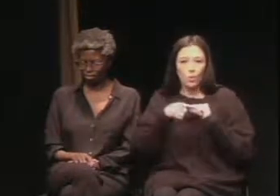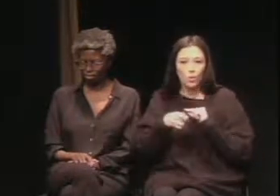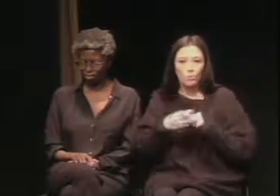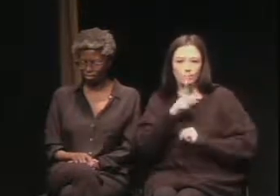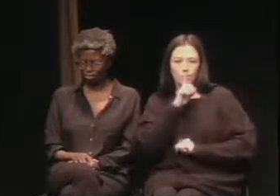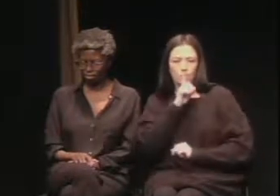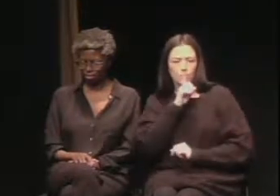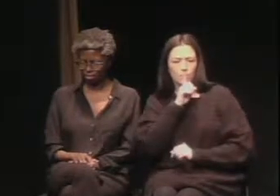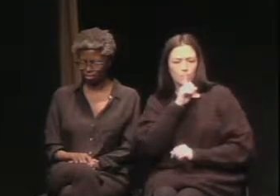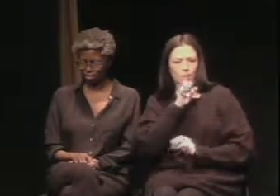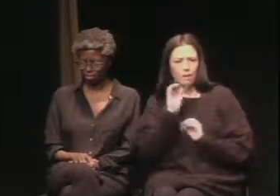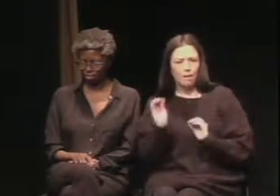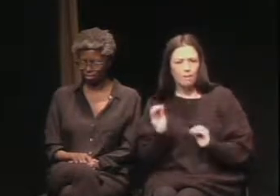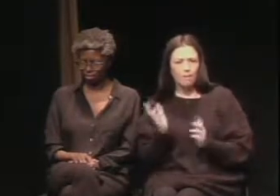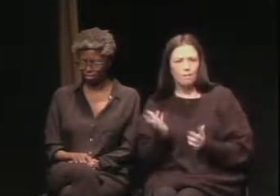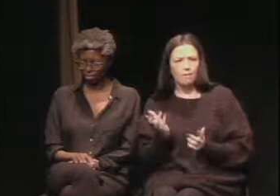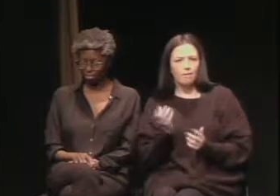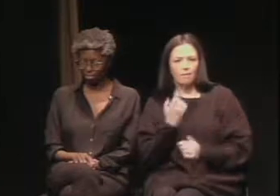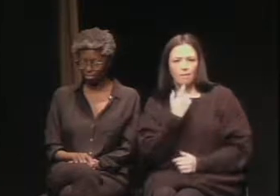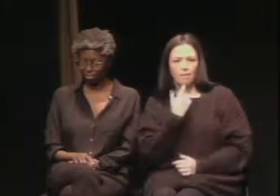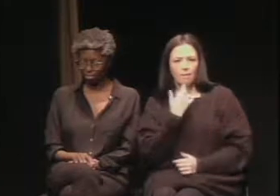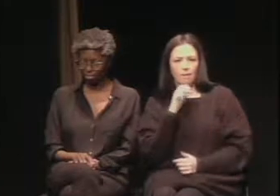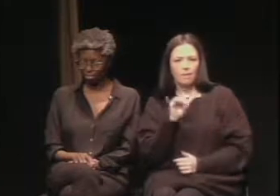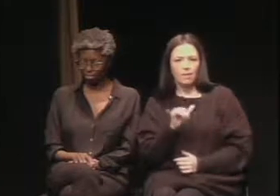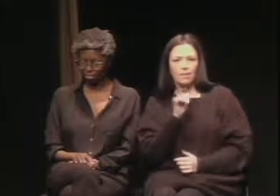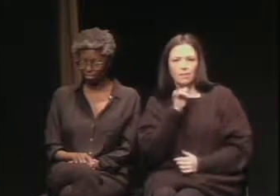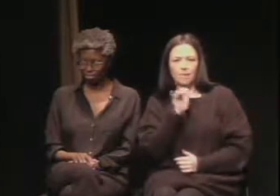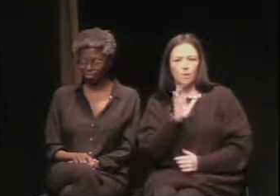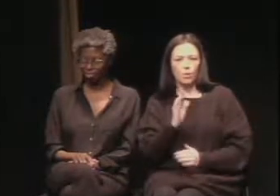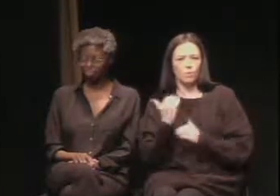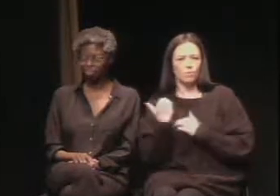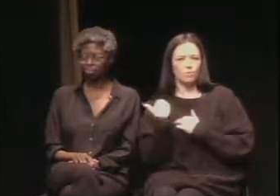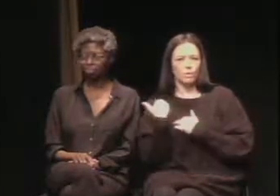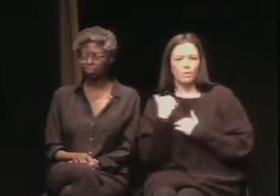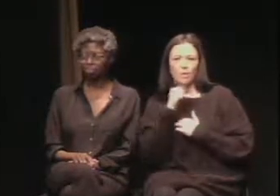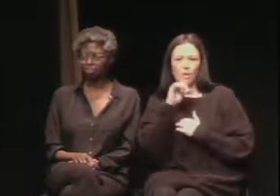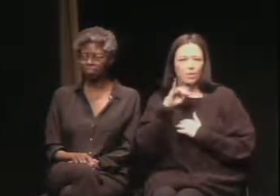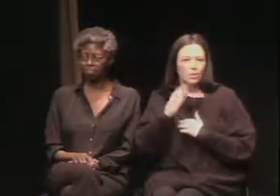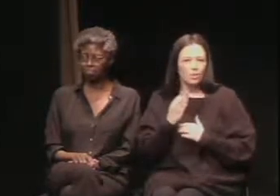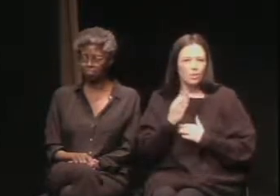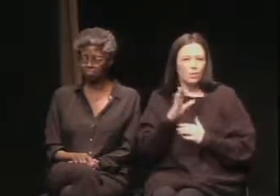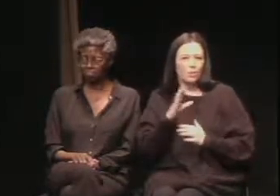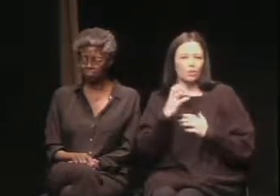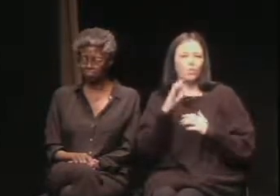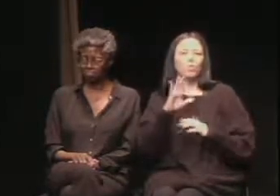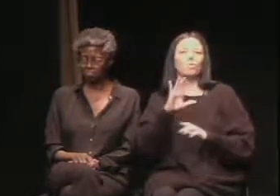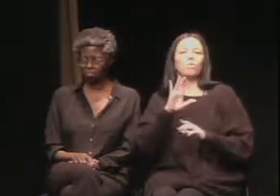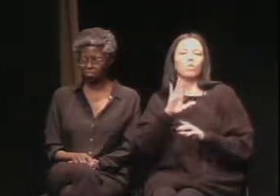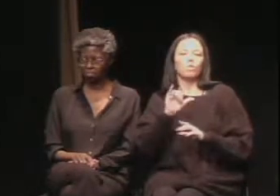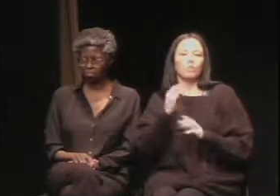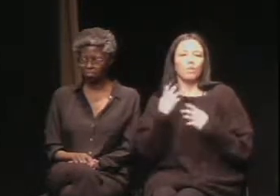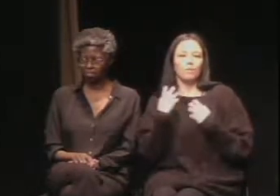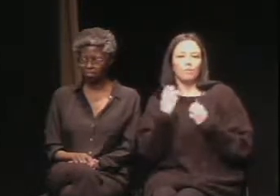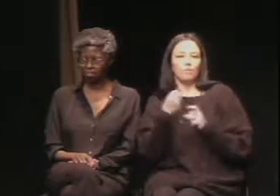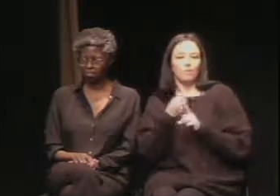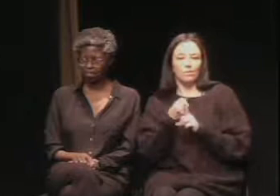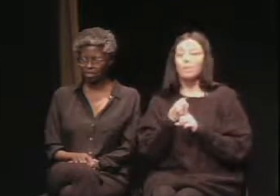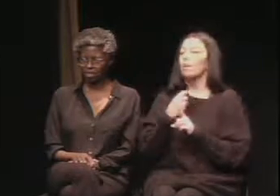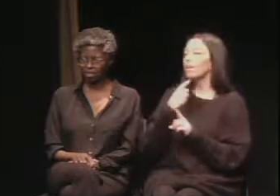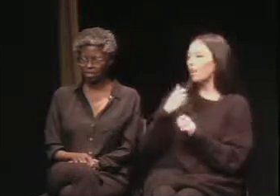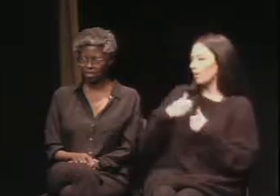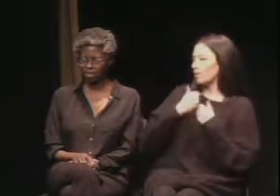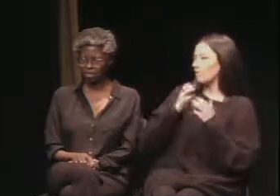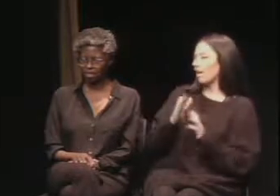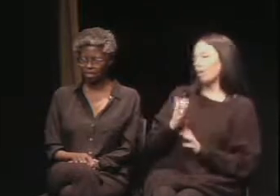anything. Mm-hmm. And you said that's not your job. Your job is to heal yourself. And this is what I tell survivors all